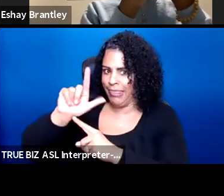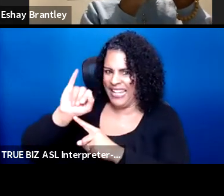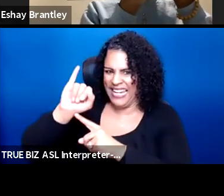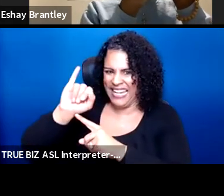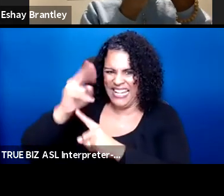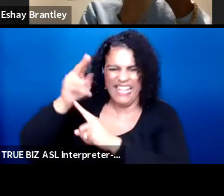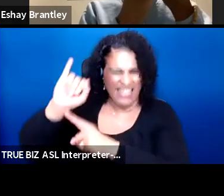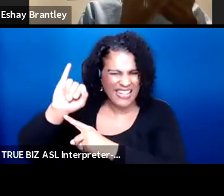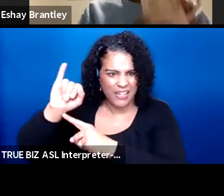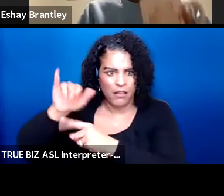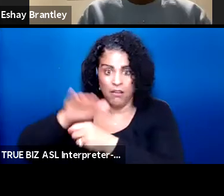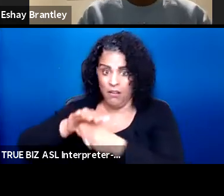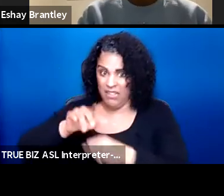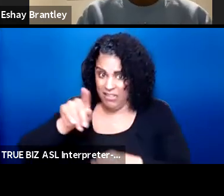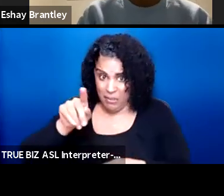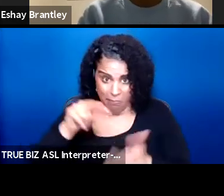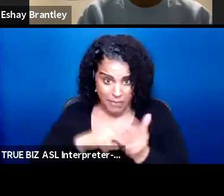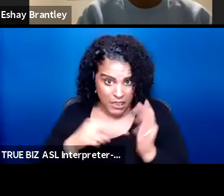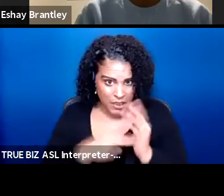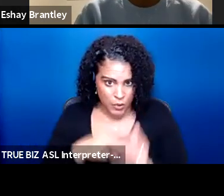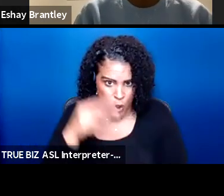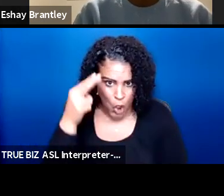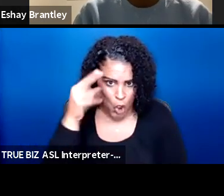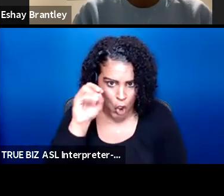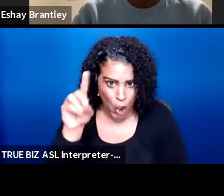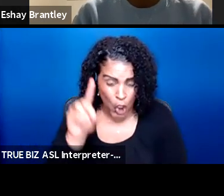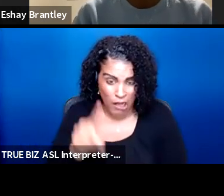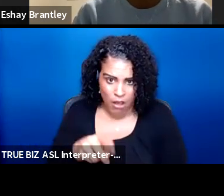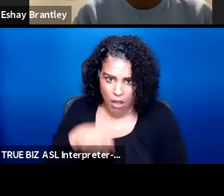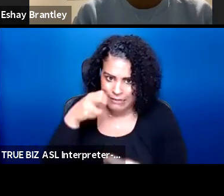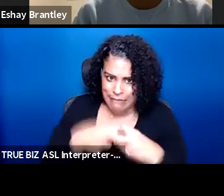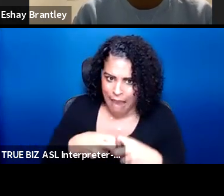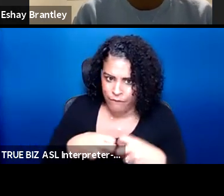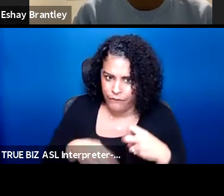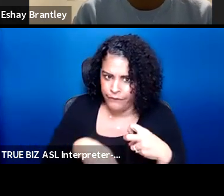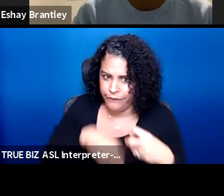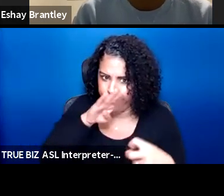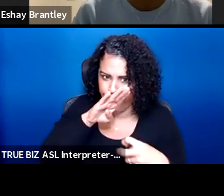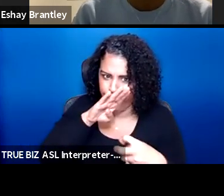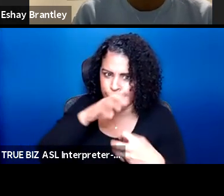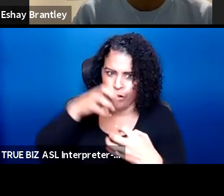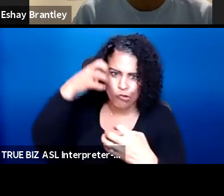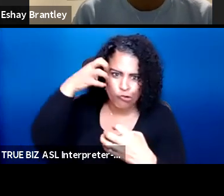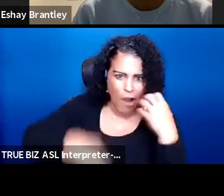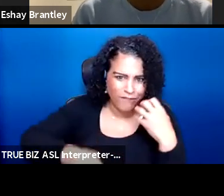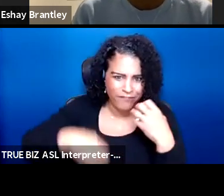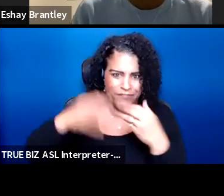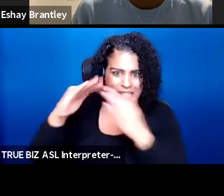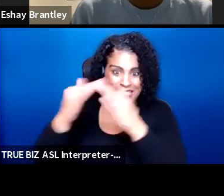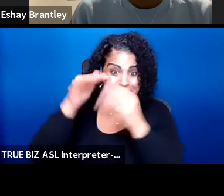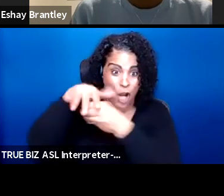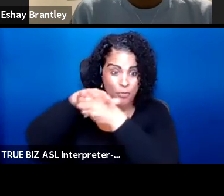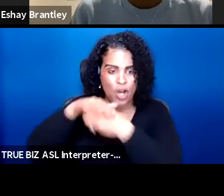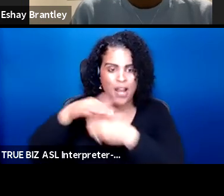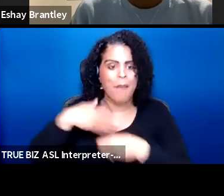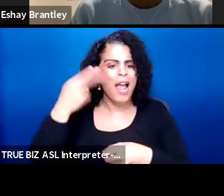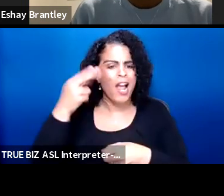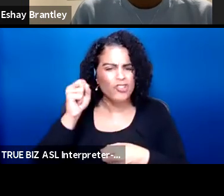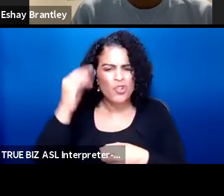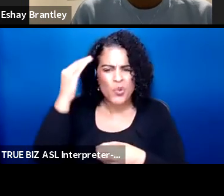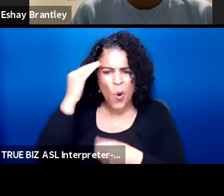and, it was the rough and tough neighborhood of my community. And my high school was known for a lot